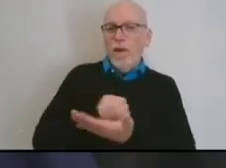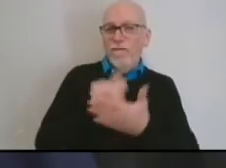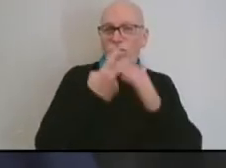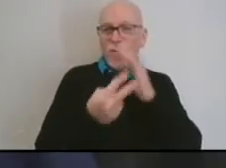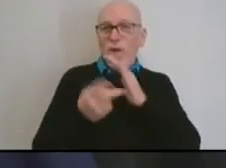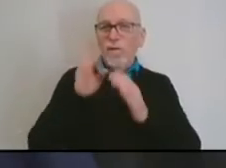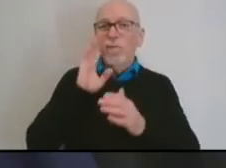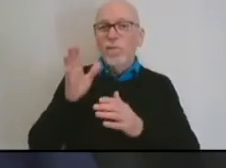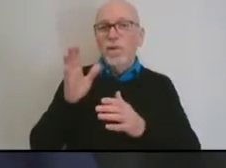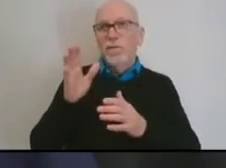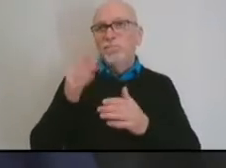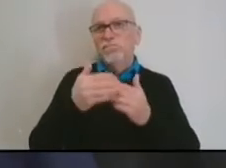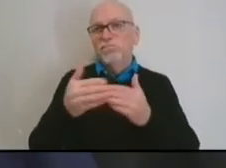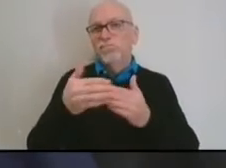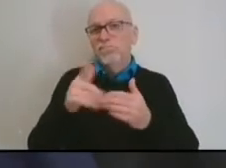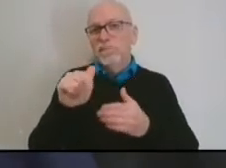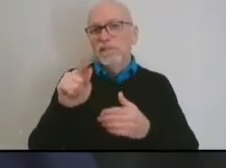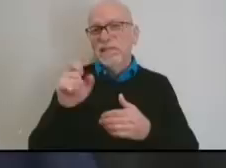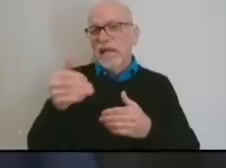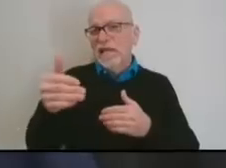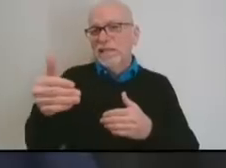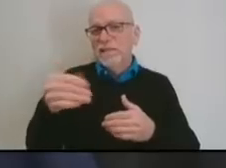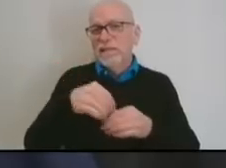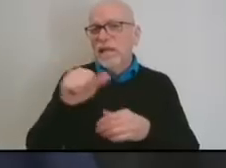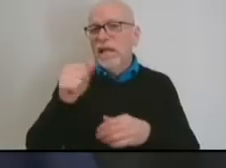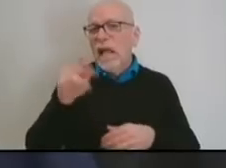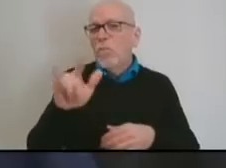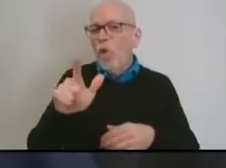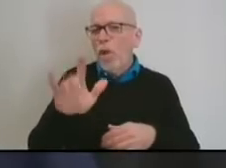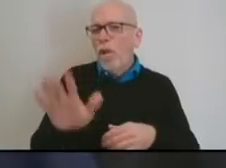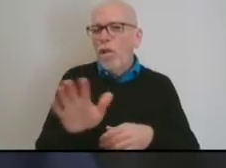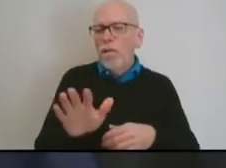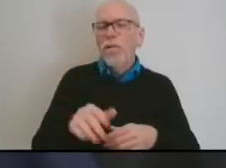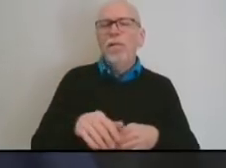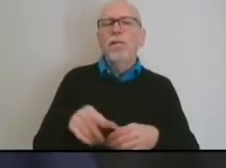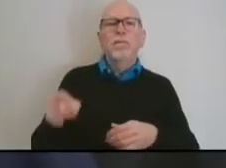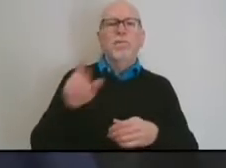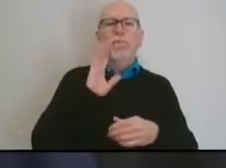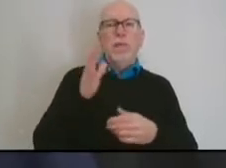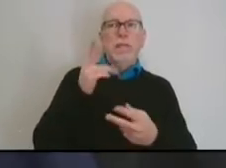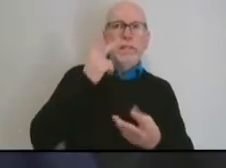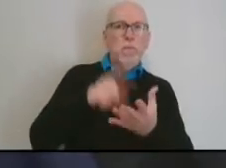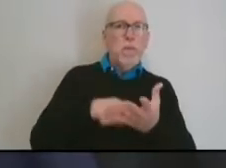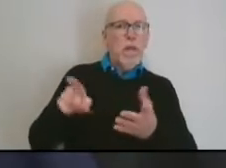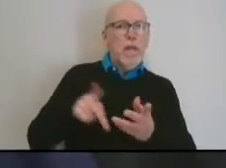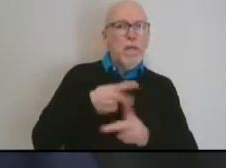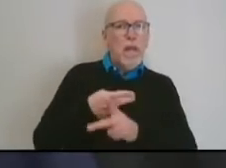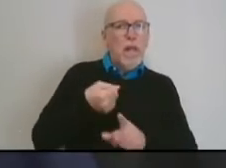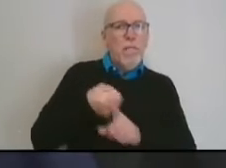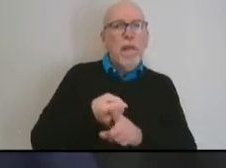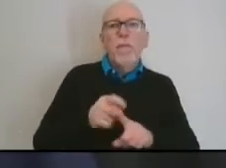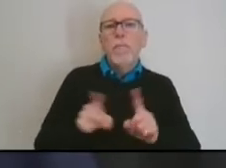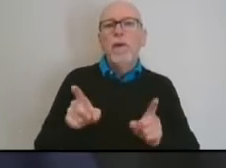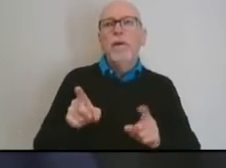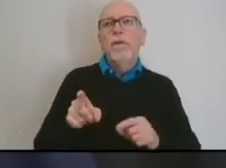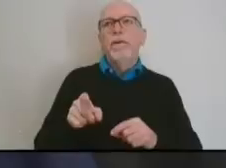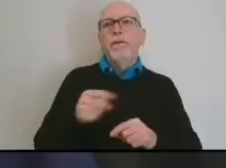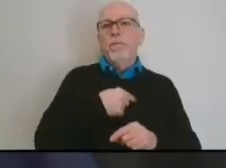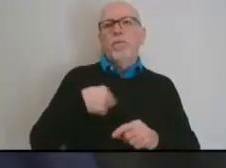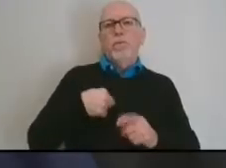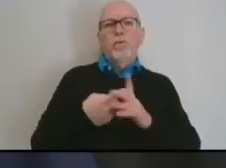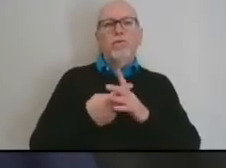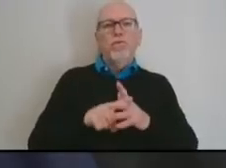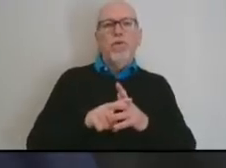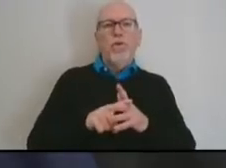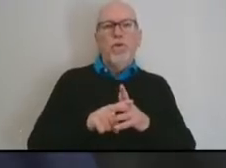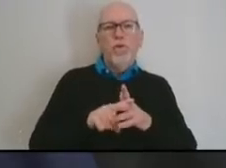out late in the session in mid-April to assess what that impact would be. But it is something that we're starting to take a